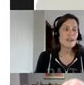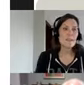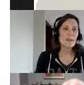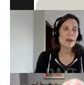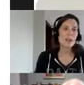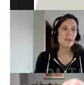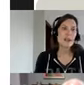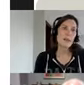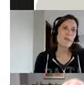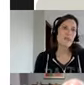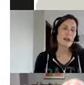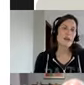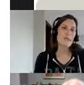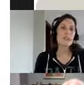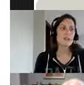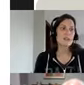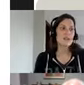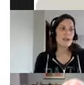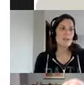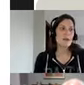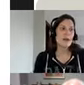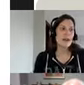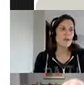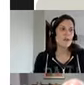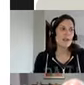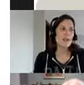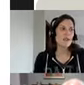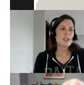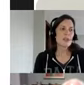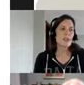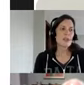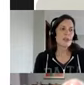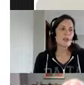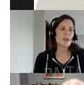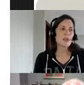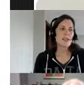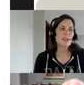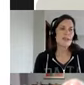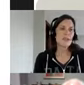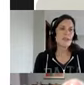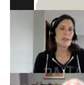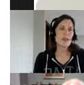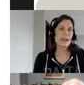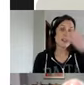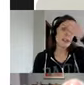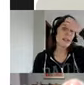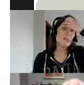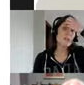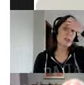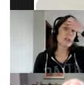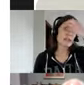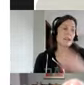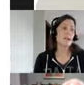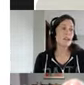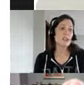is an example of that map from the Zurich newspaper and what that largest buffer would look like if you were calculating the